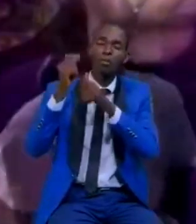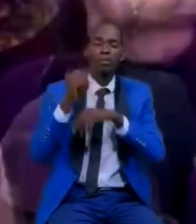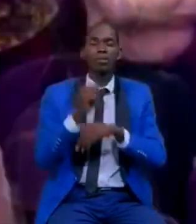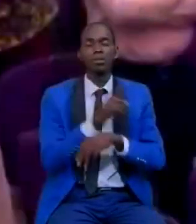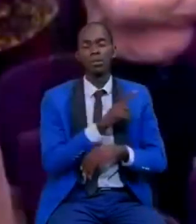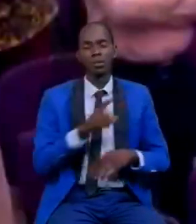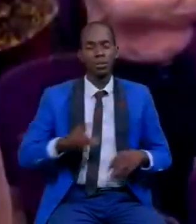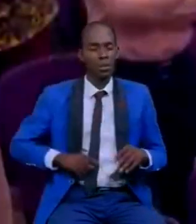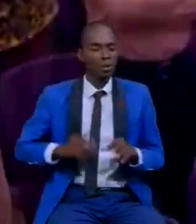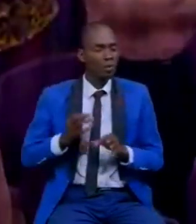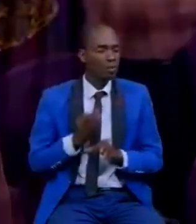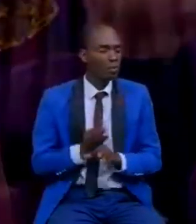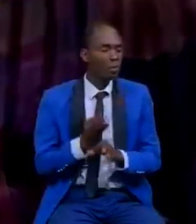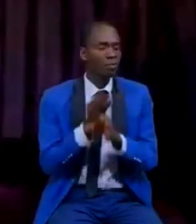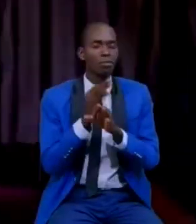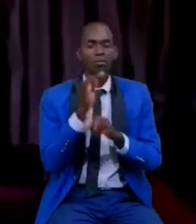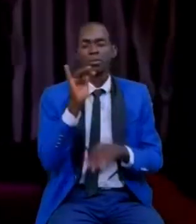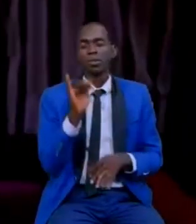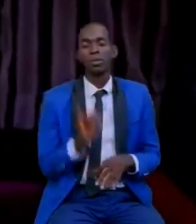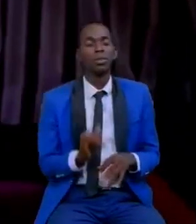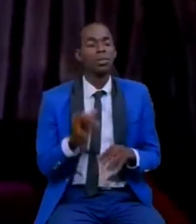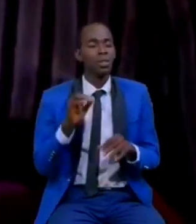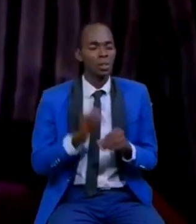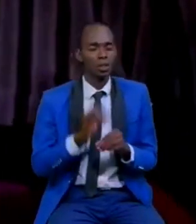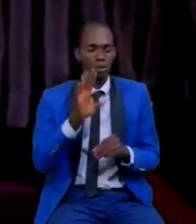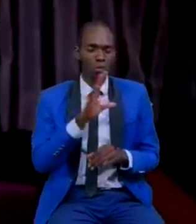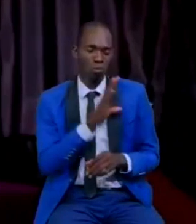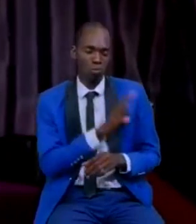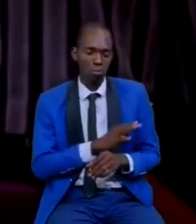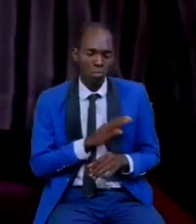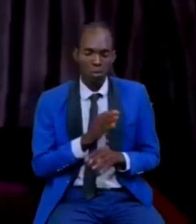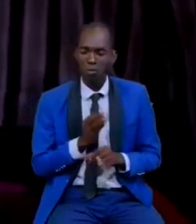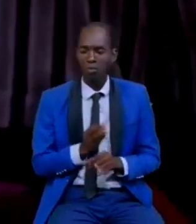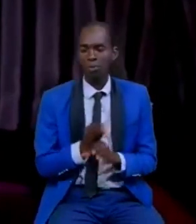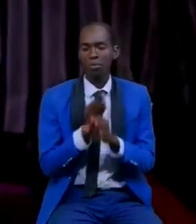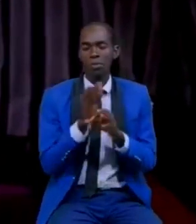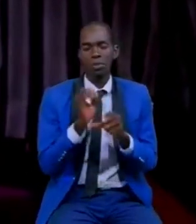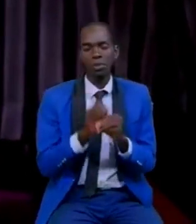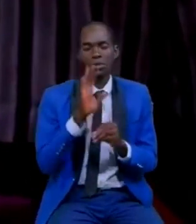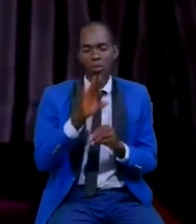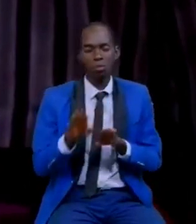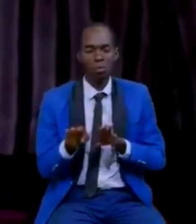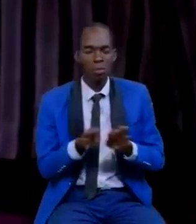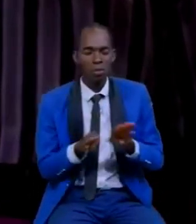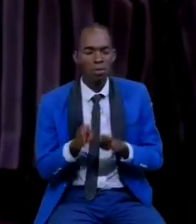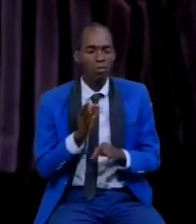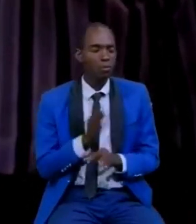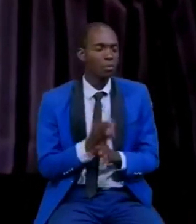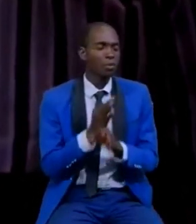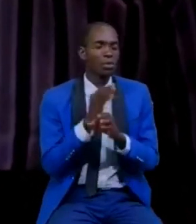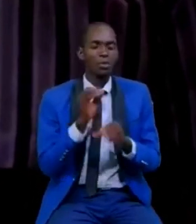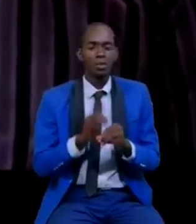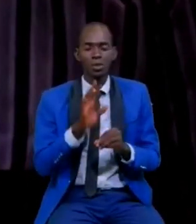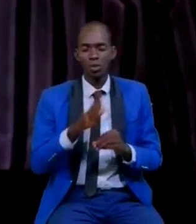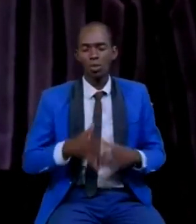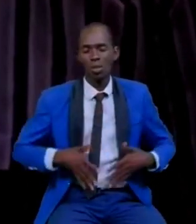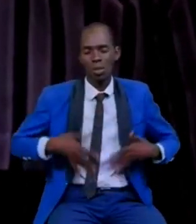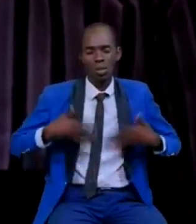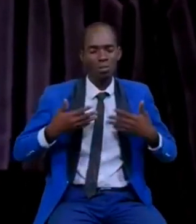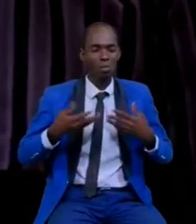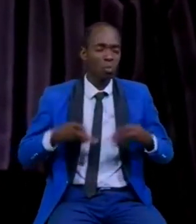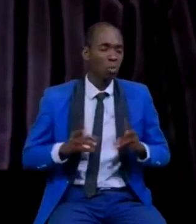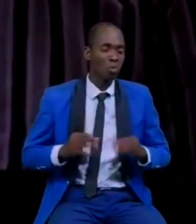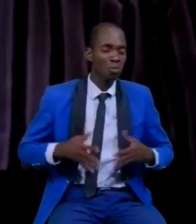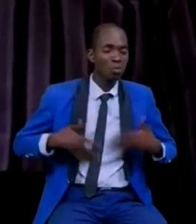Lord. Faithfully, faithfully in your character, faithfully in your conduct, faithfully in your lifestyle,